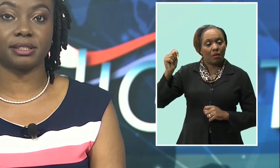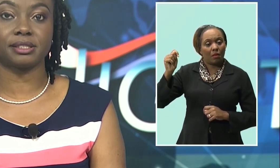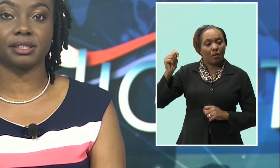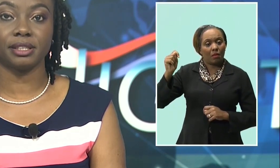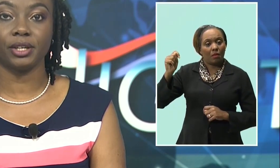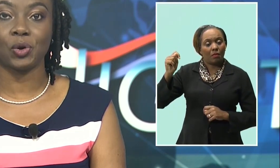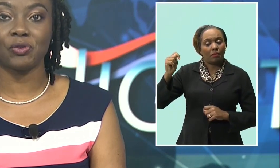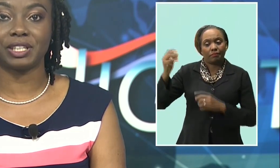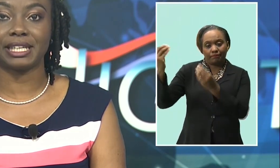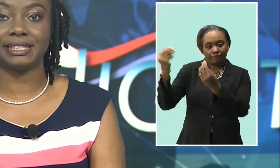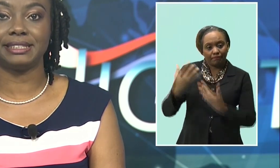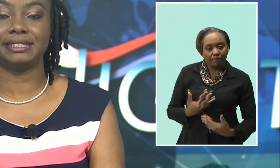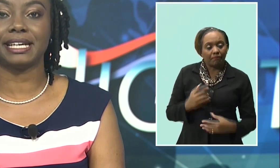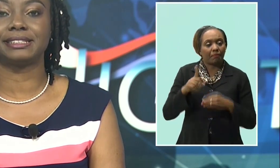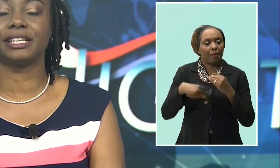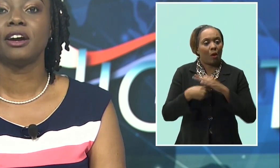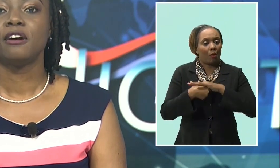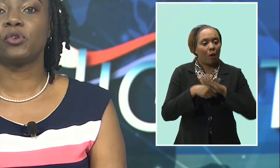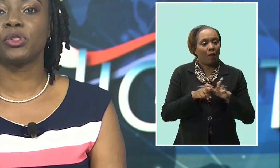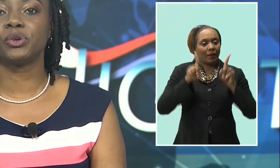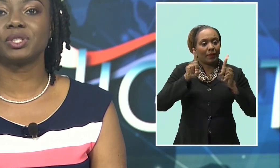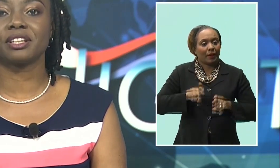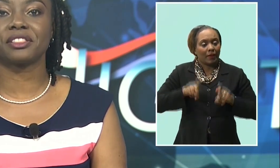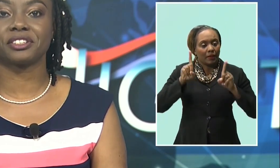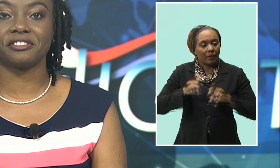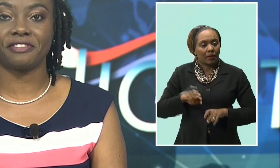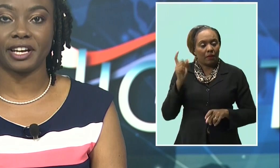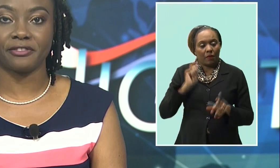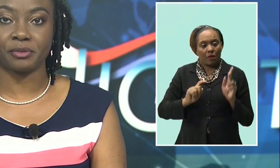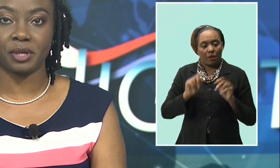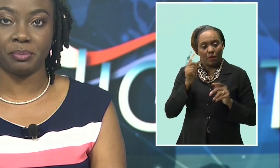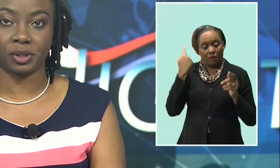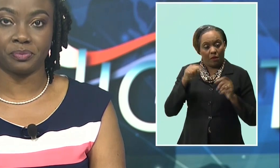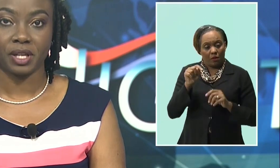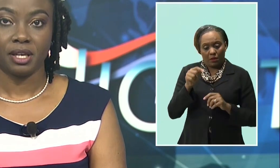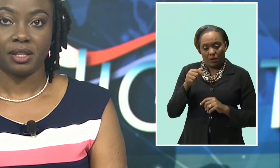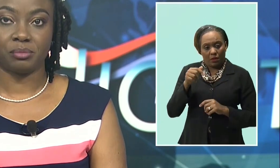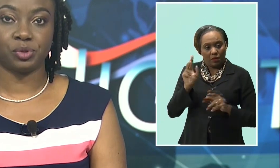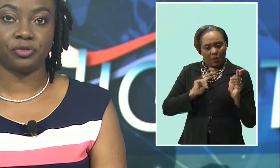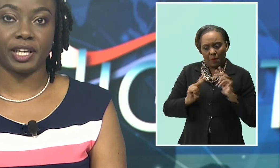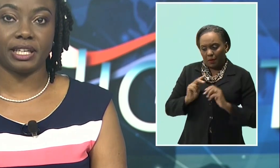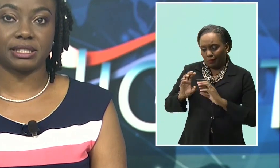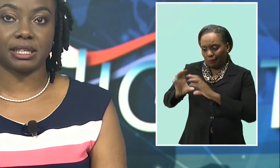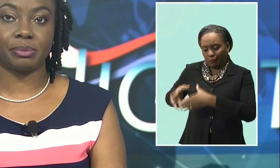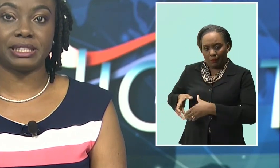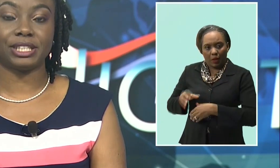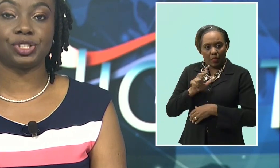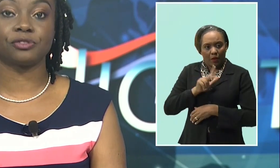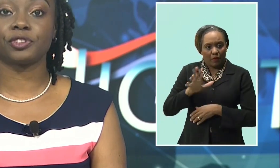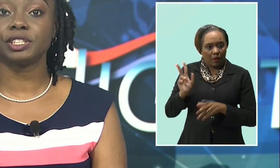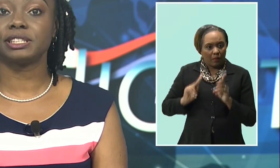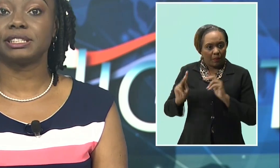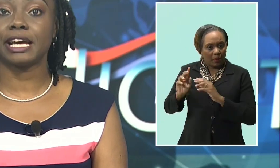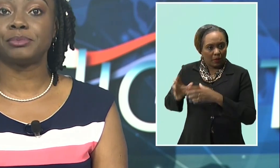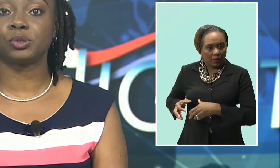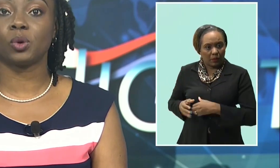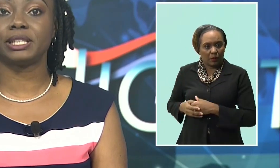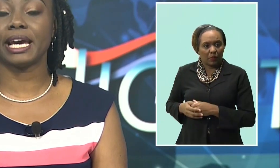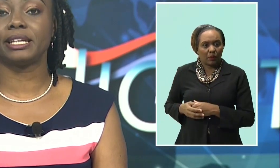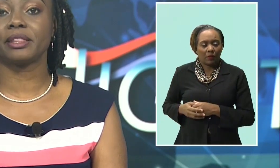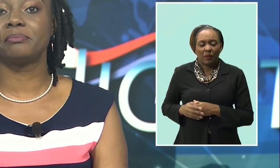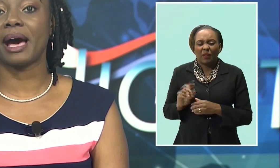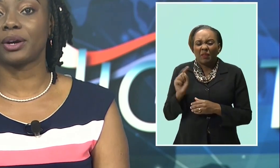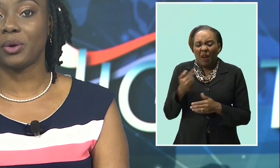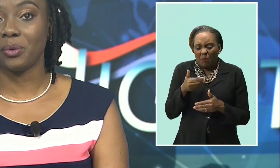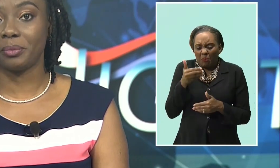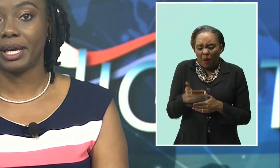Barbados concerning COVID-19 testing for those 35 people. The move is a potential first step toward